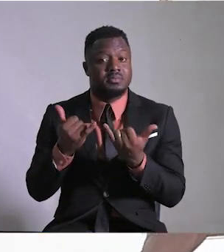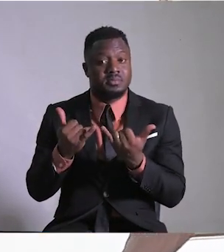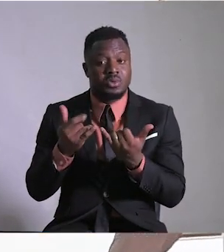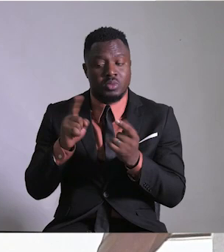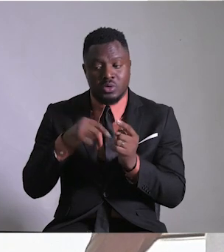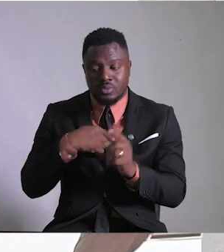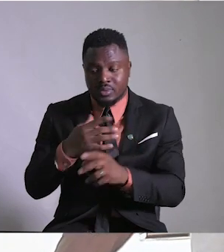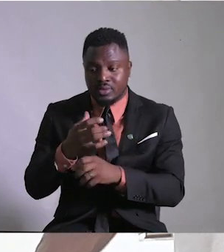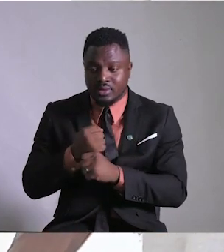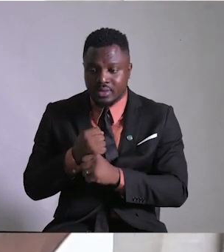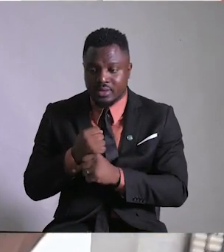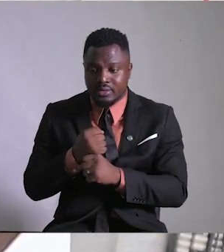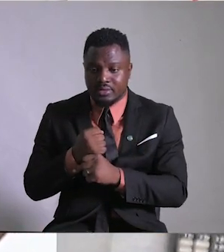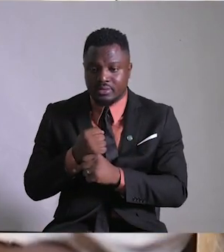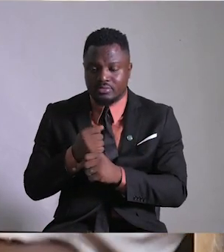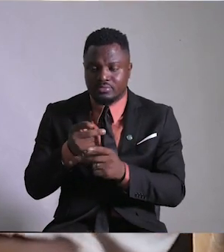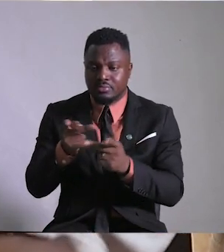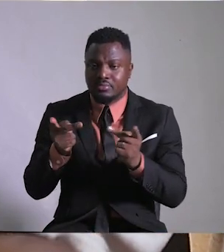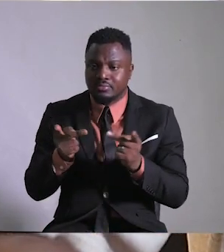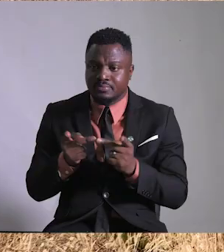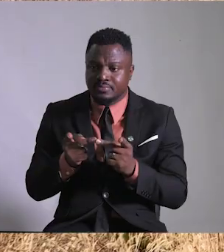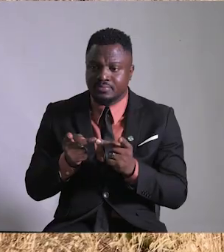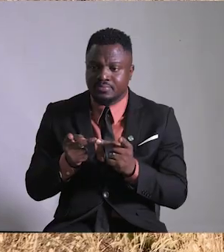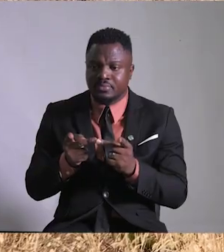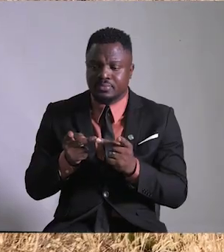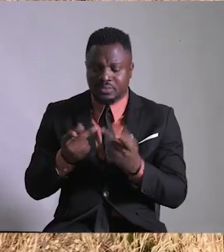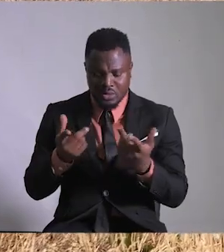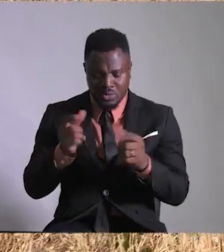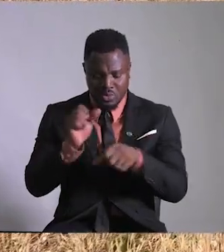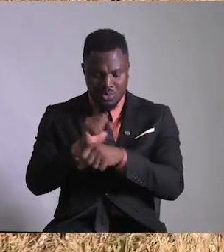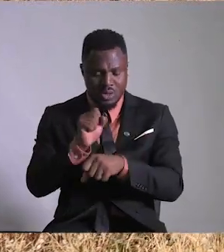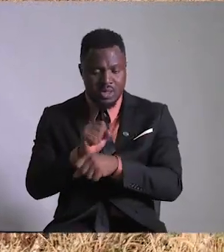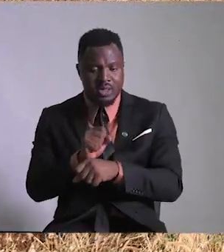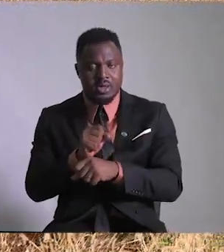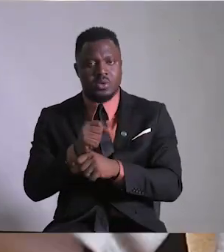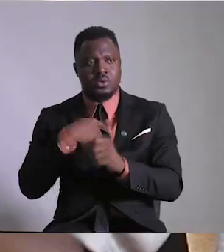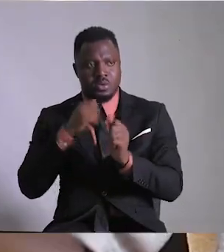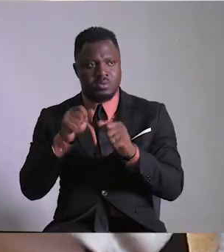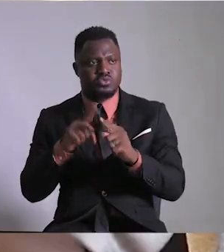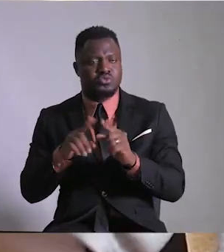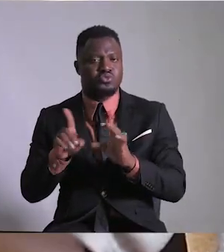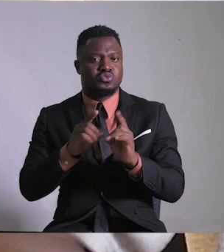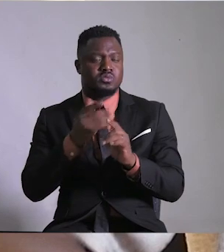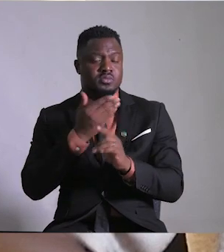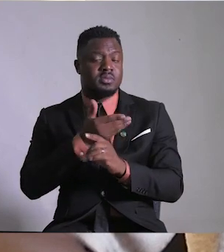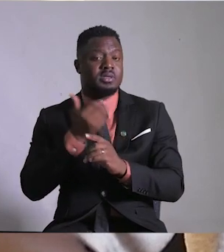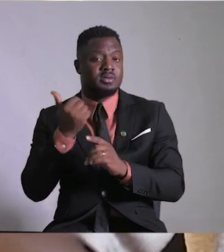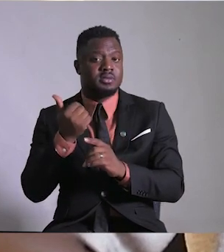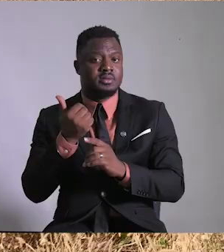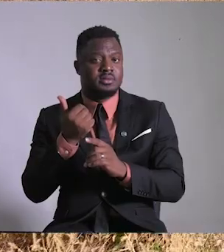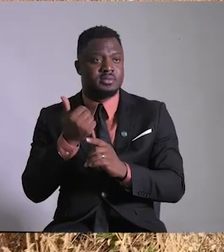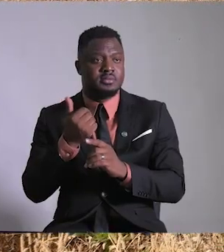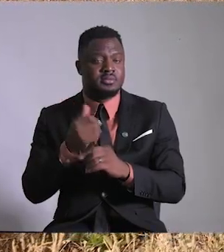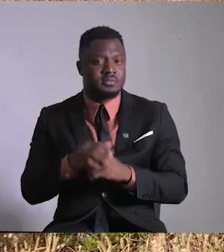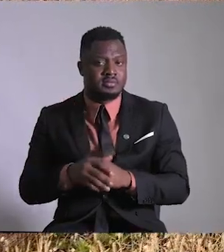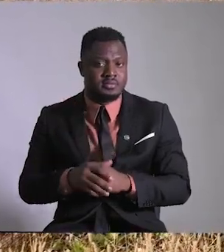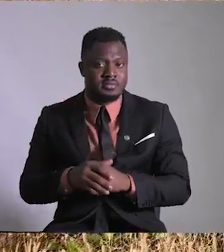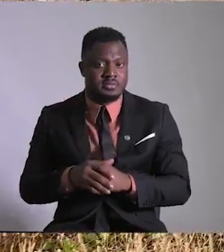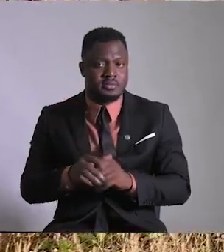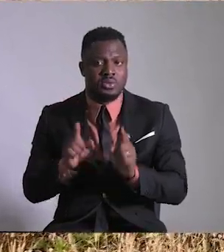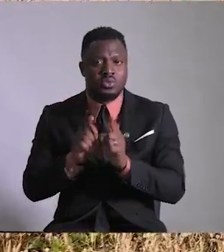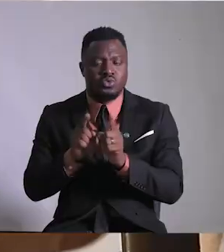financial help. When we get 10 barrels of cement, we must bring the blocks. We join start